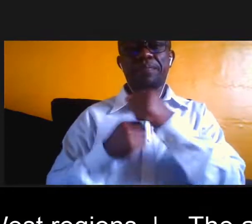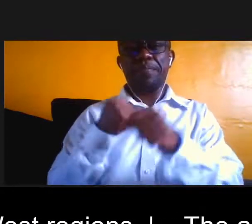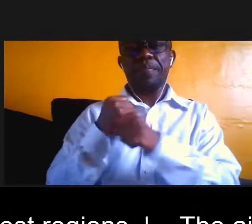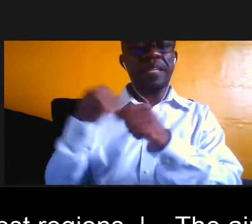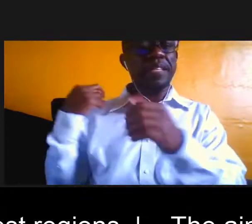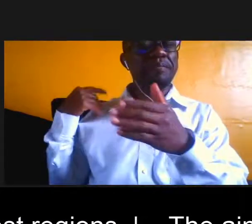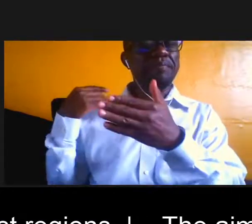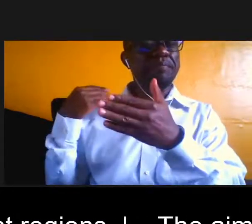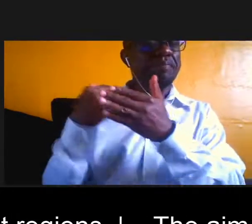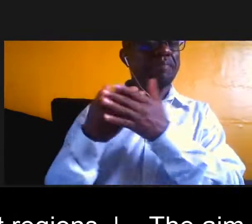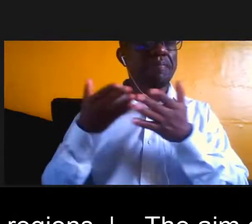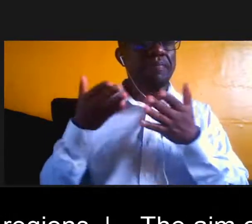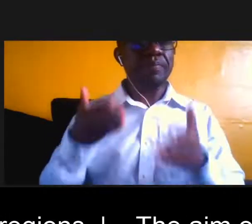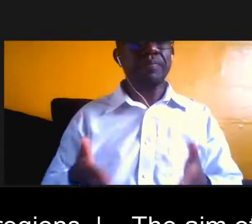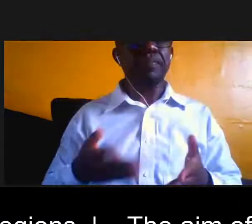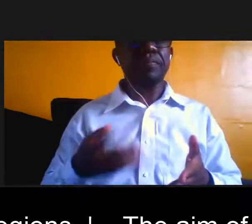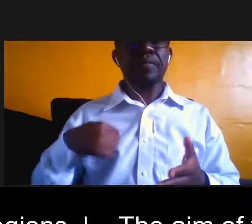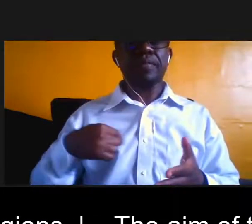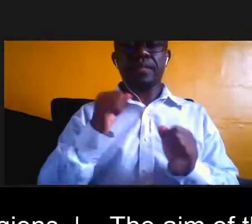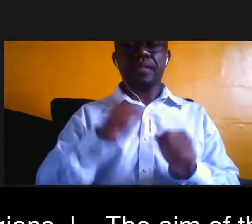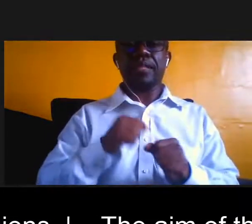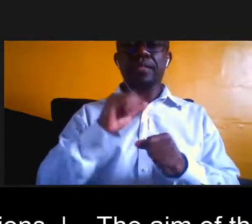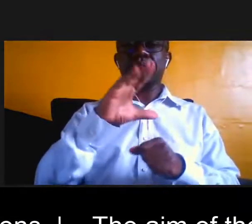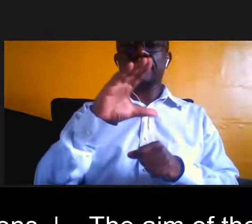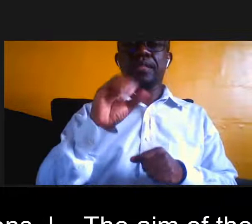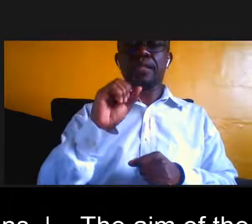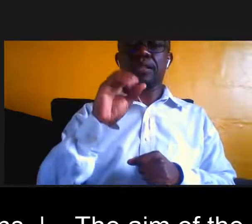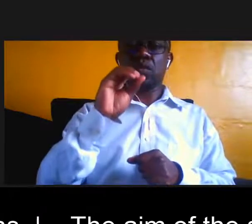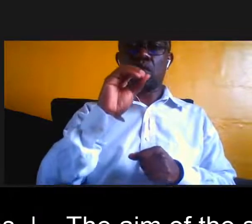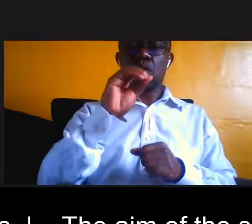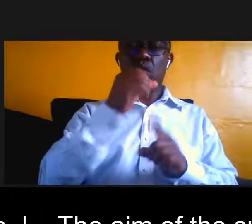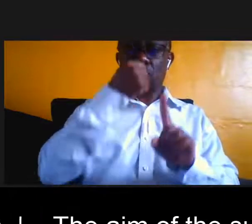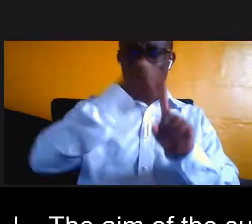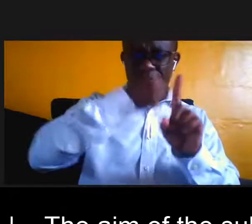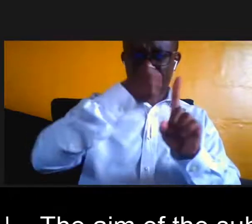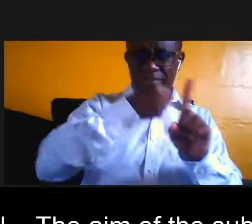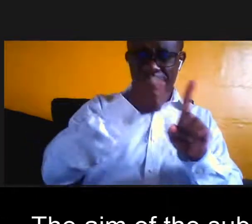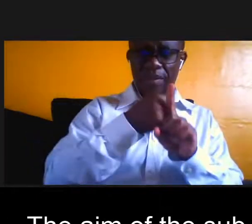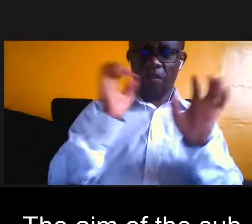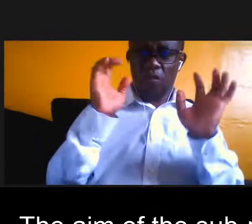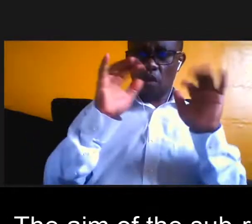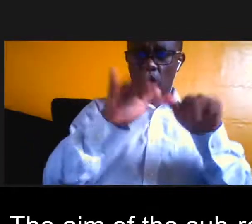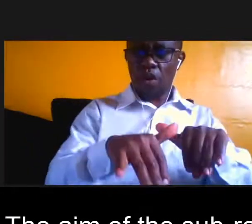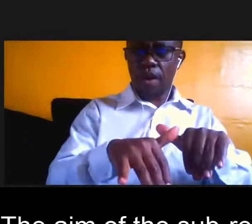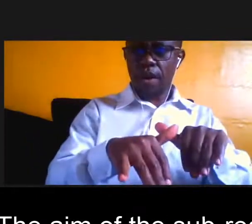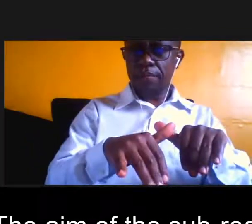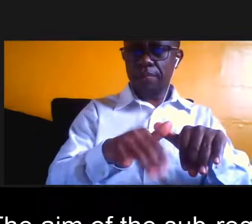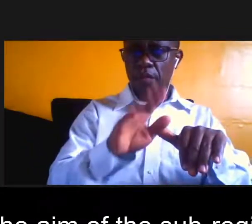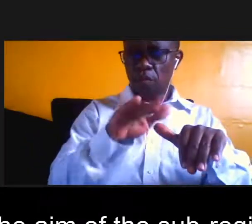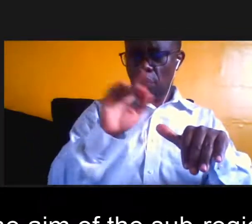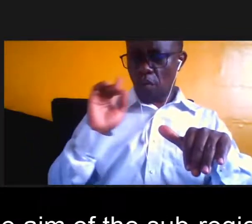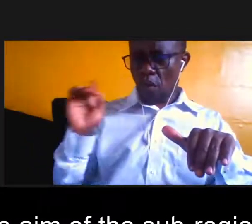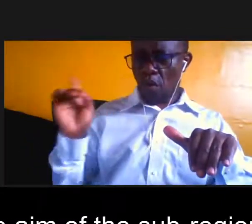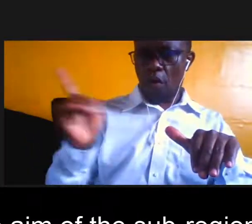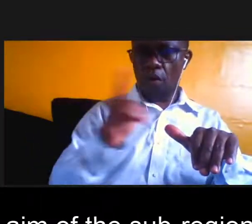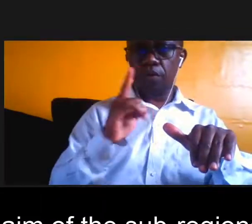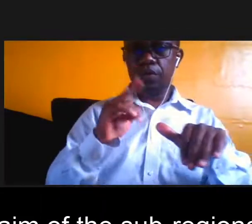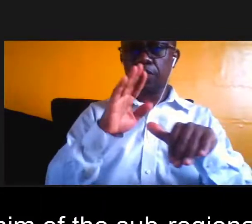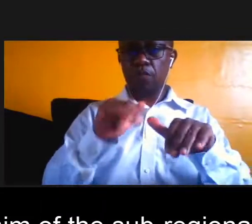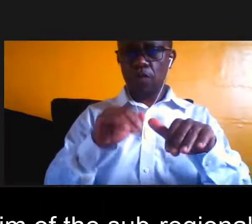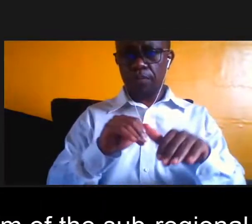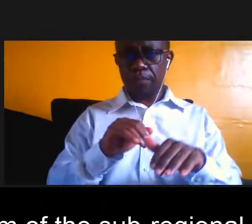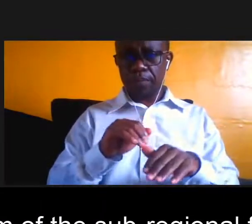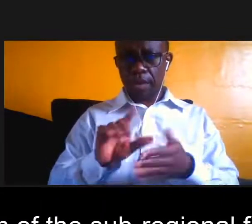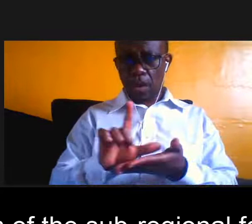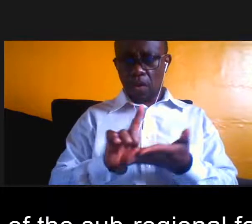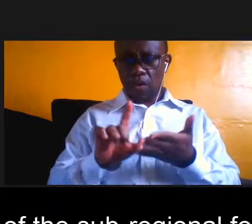Forum as a joint voice? That when advocacy comes from national level, it goes into the regional advocacy. Then